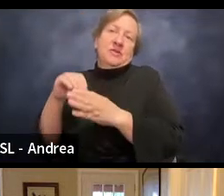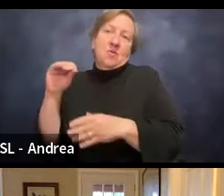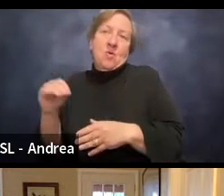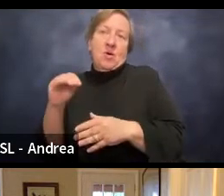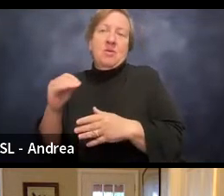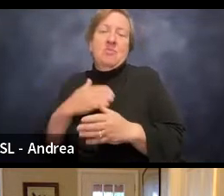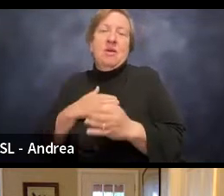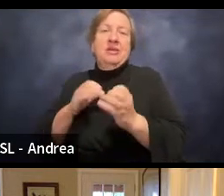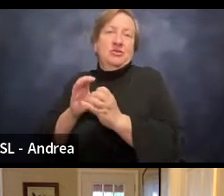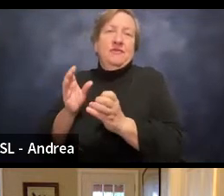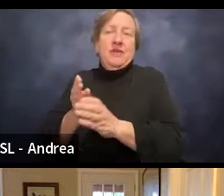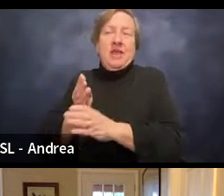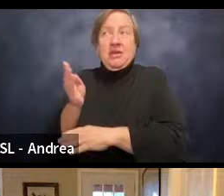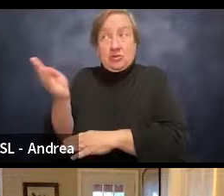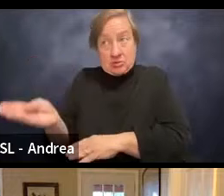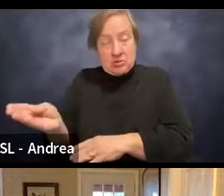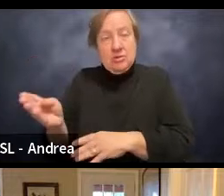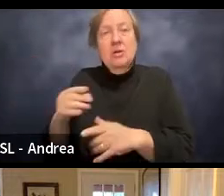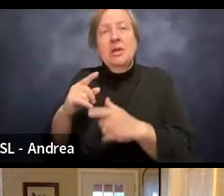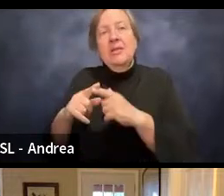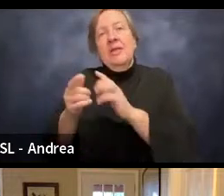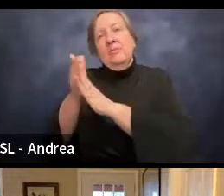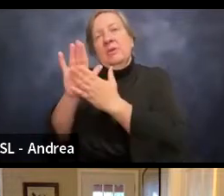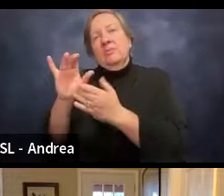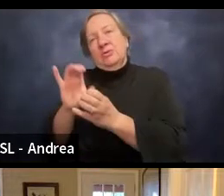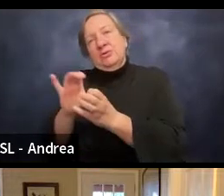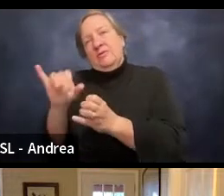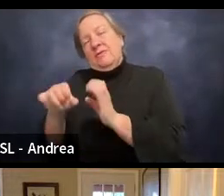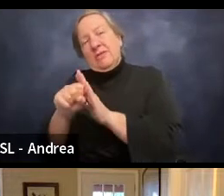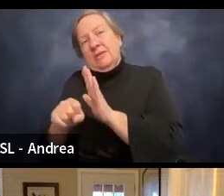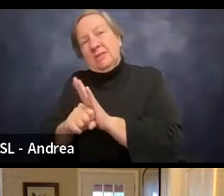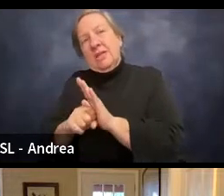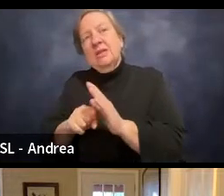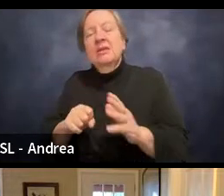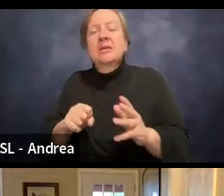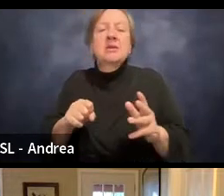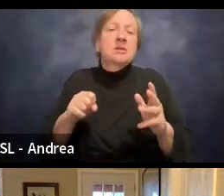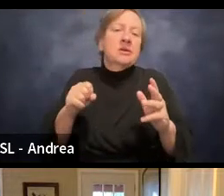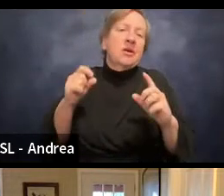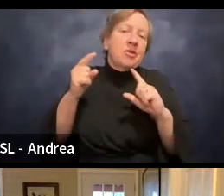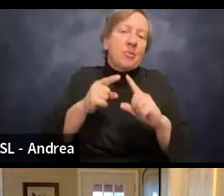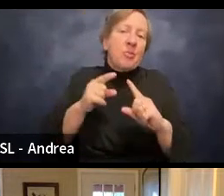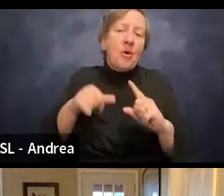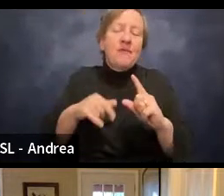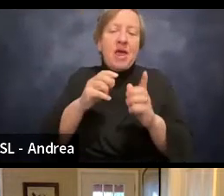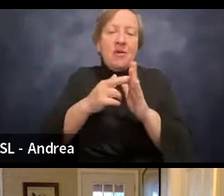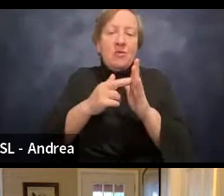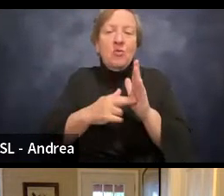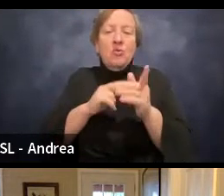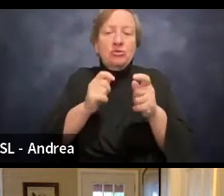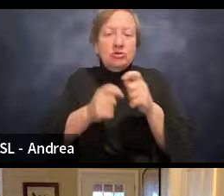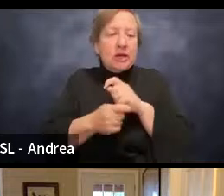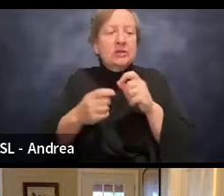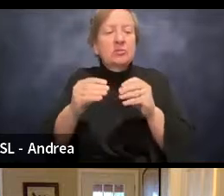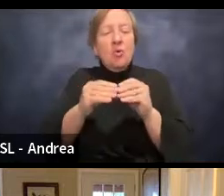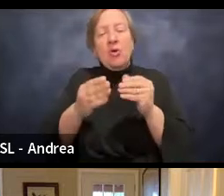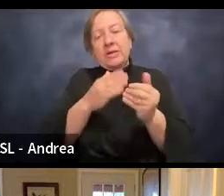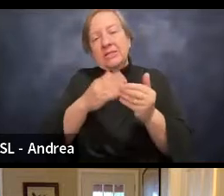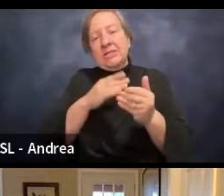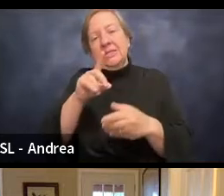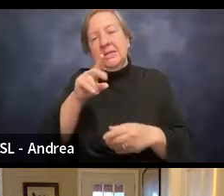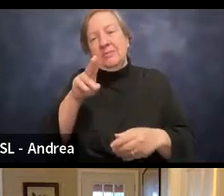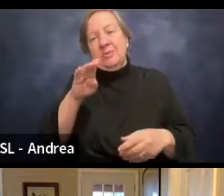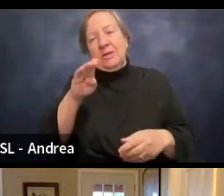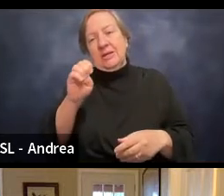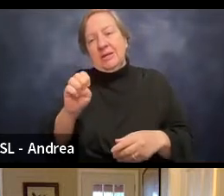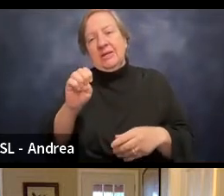my certification, and then you become certified in that state. And the whole premise of that rule change was to make it easier for DBs to do work